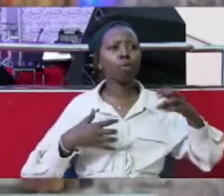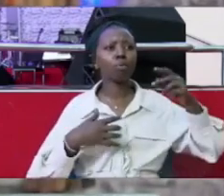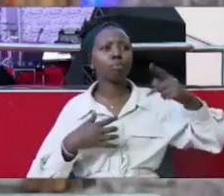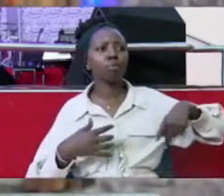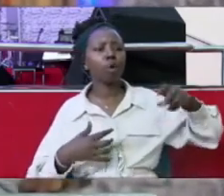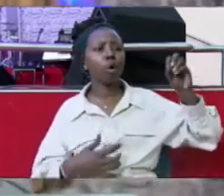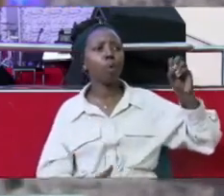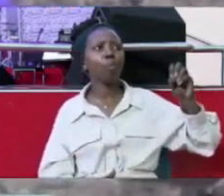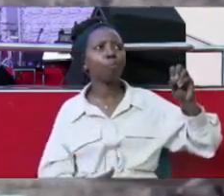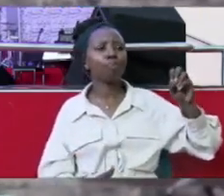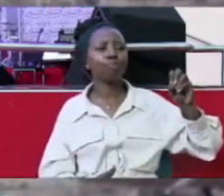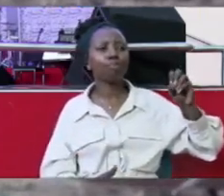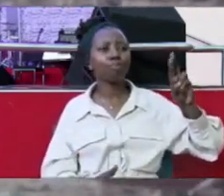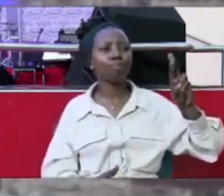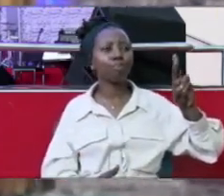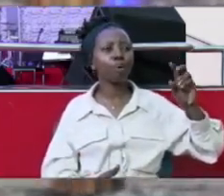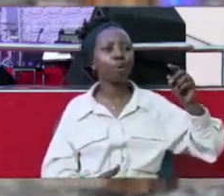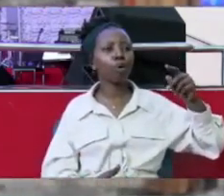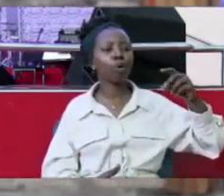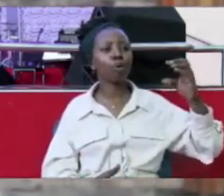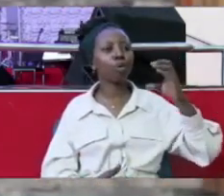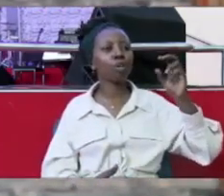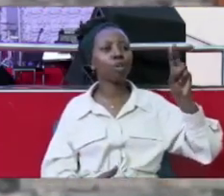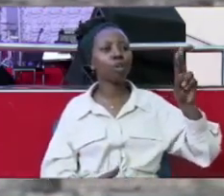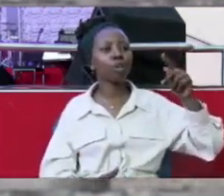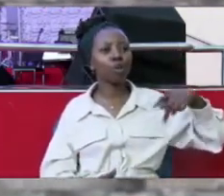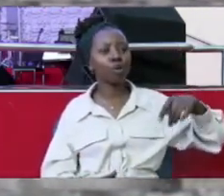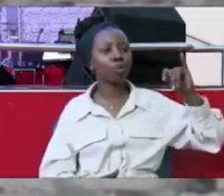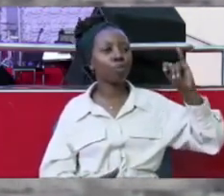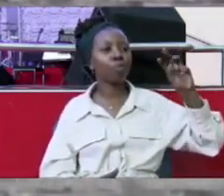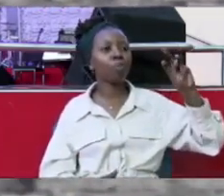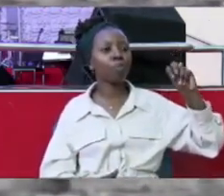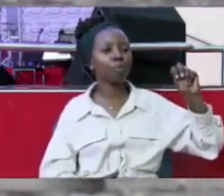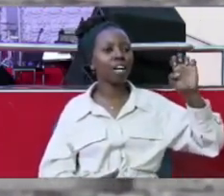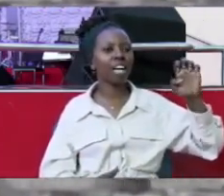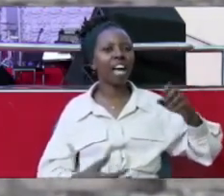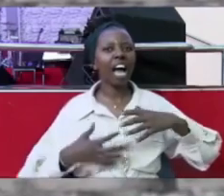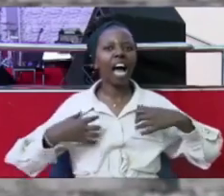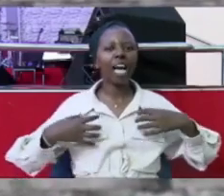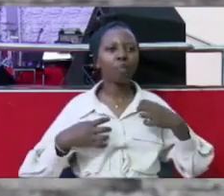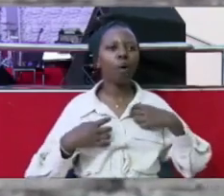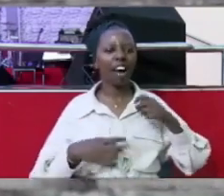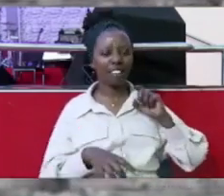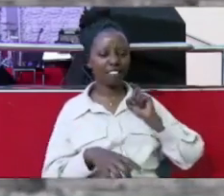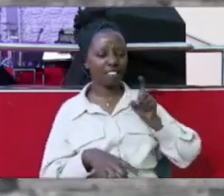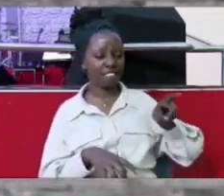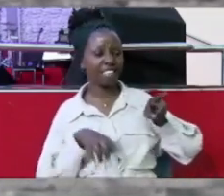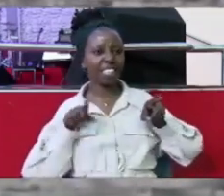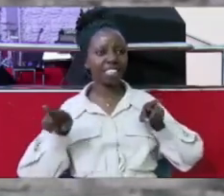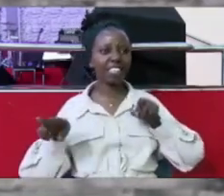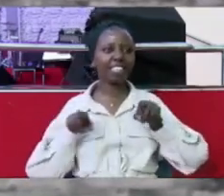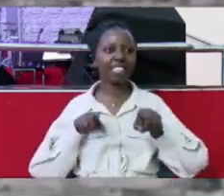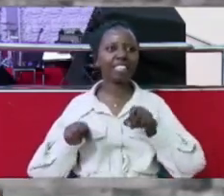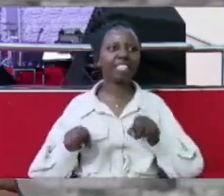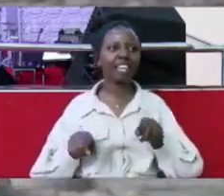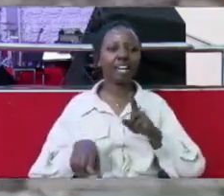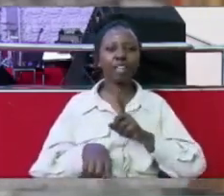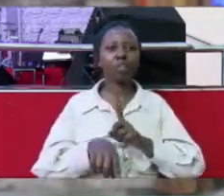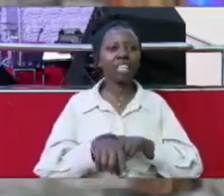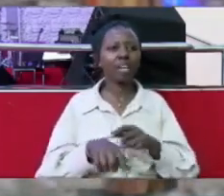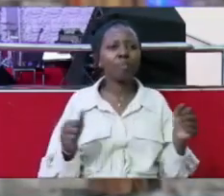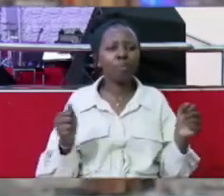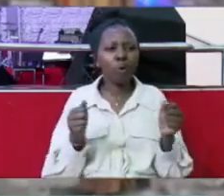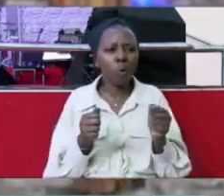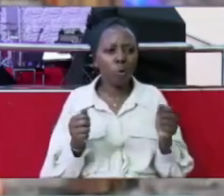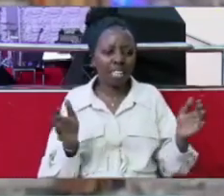wanao mikuki. But what they usually do, lakini jambo ambalo wanafanya, that when there is cold they come together. Wakati kuna baridi wanakuja kwa pamoja.